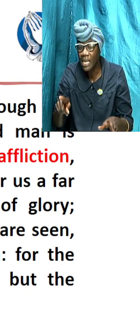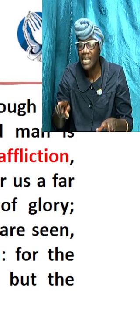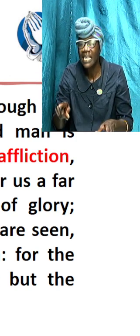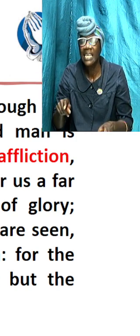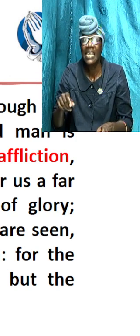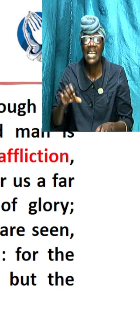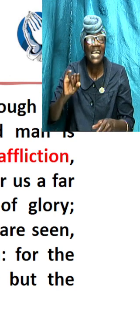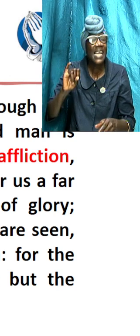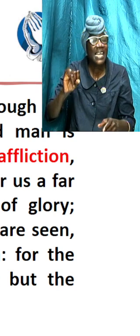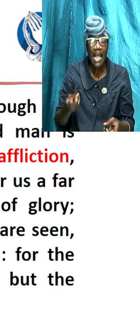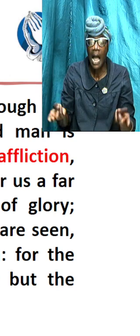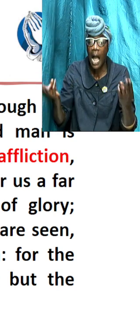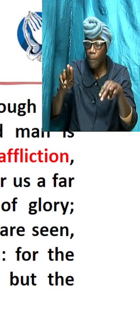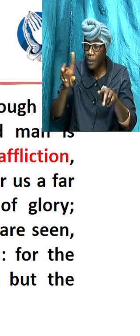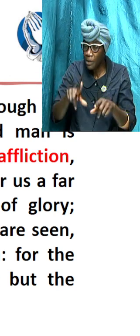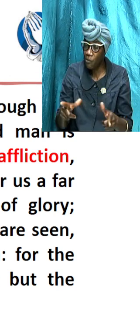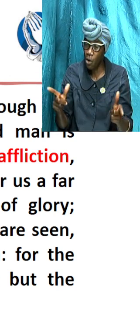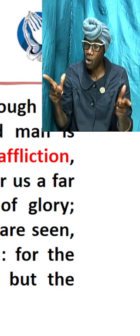split second.